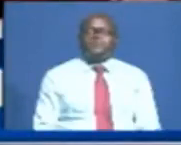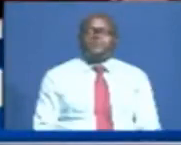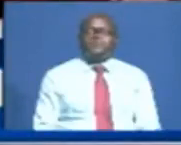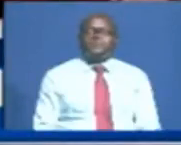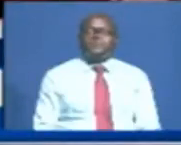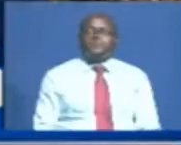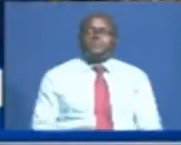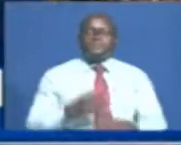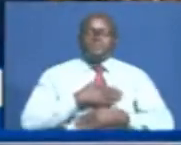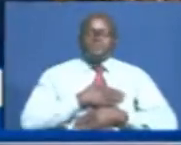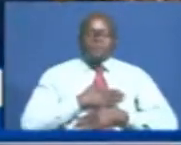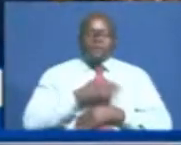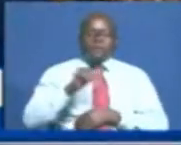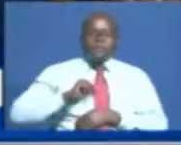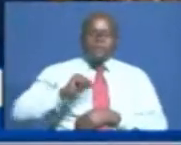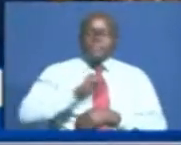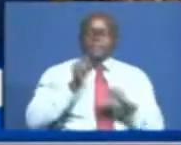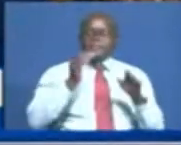Honorable senators,